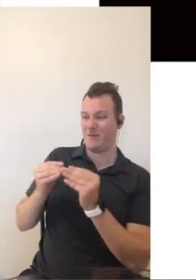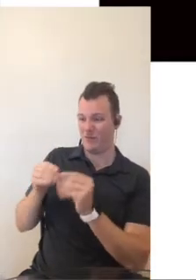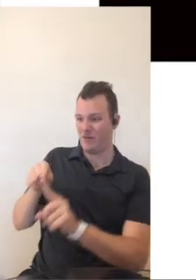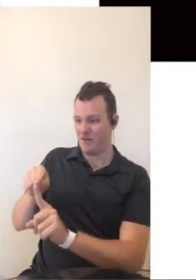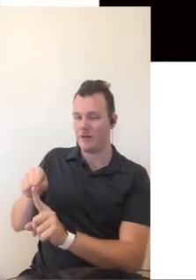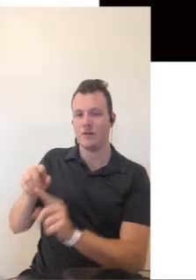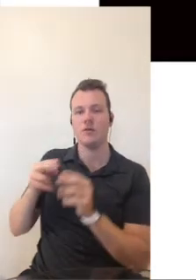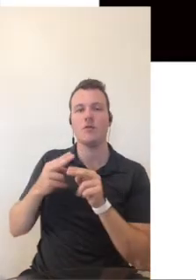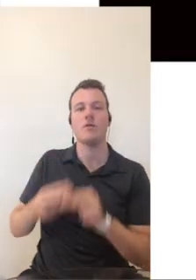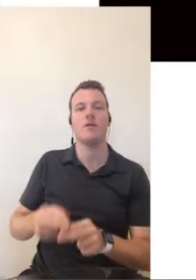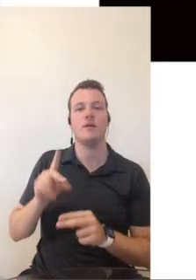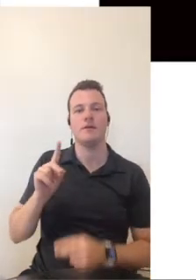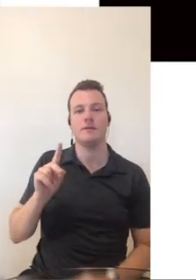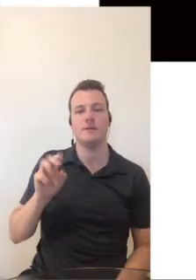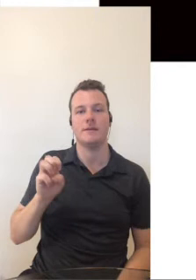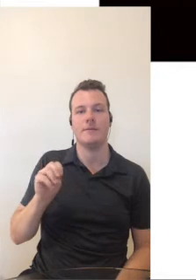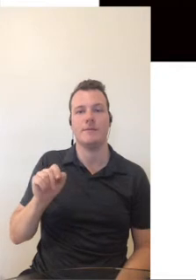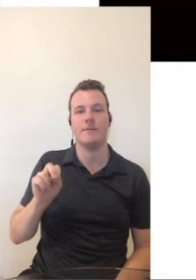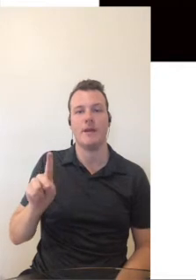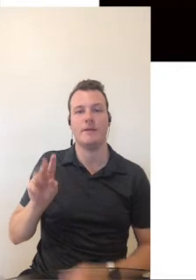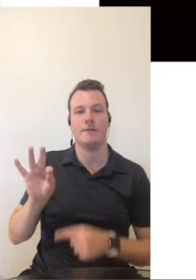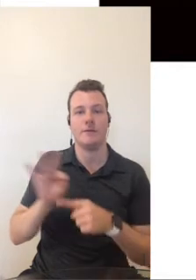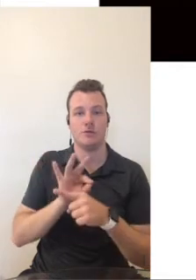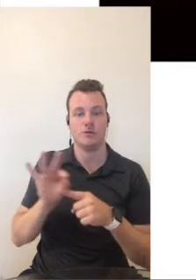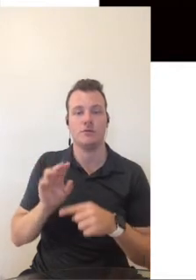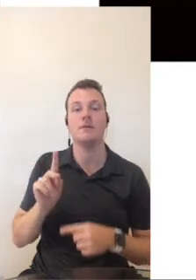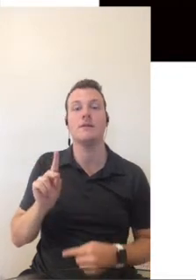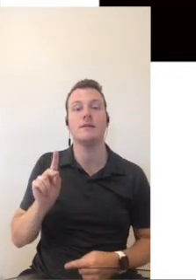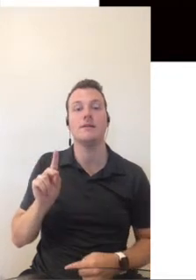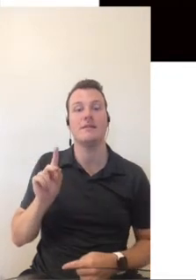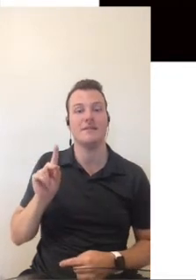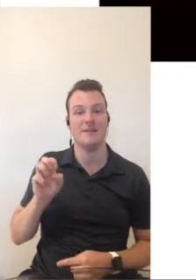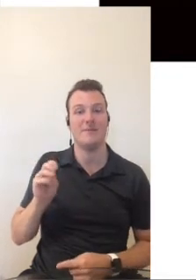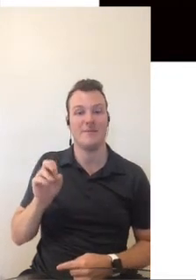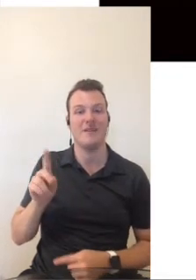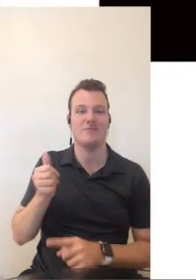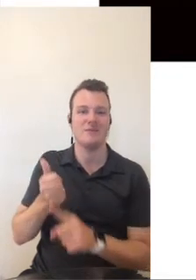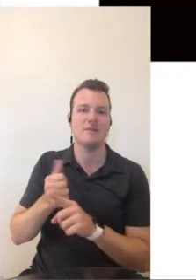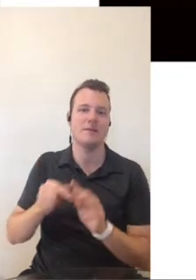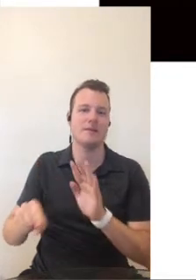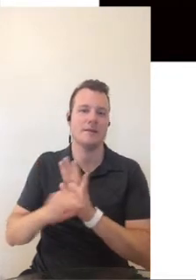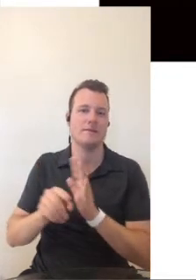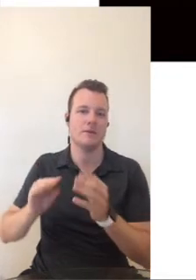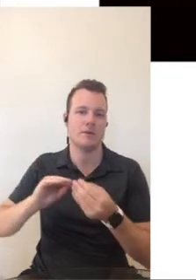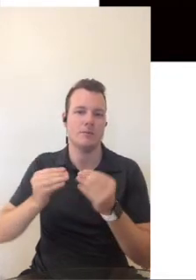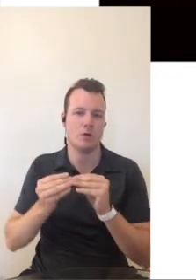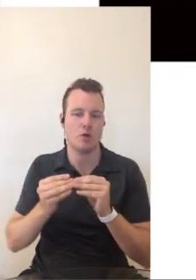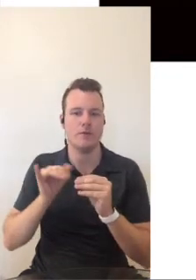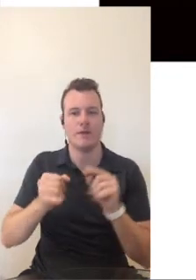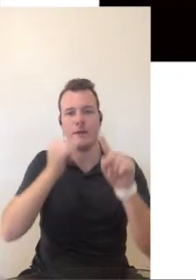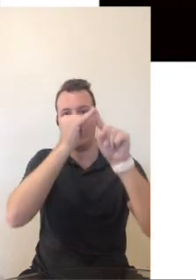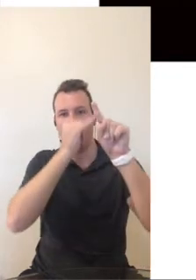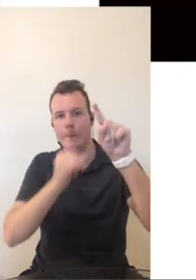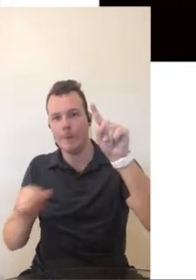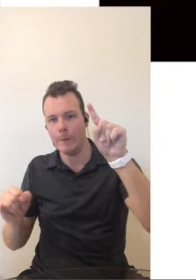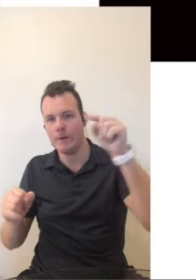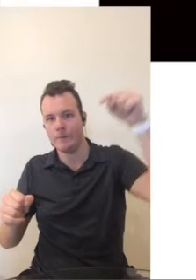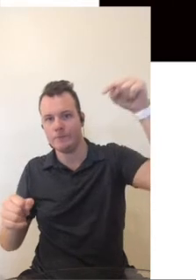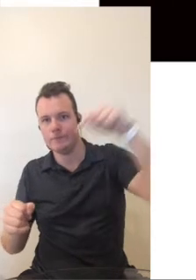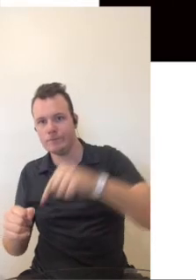demand function. The demand function is going to be a negative number because this is a negative downward sloping